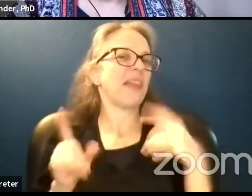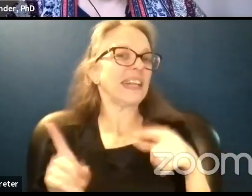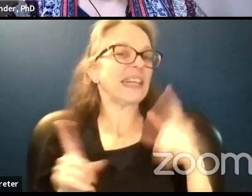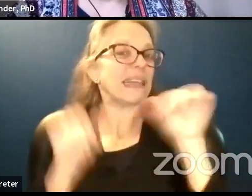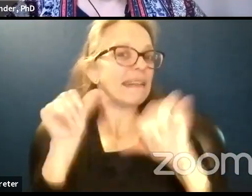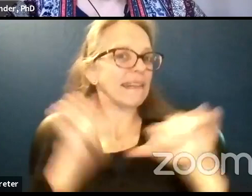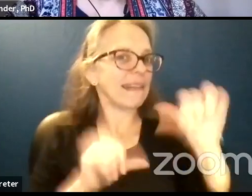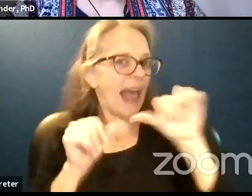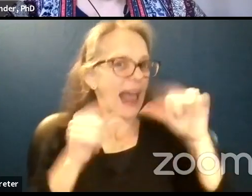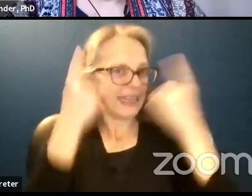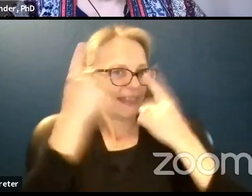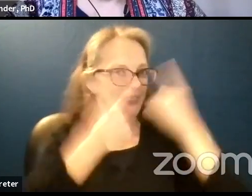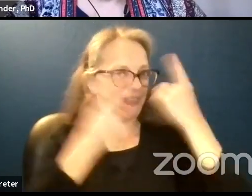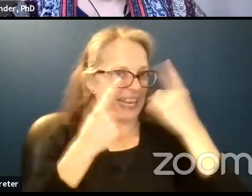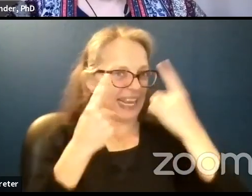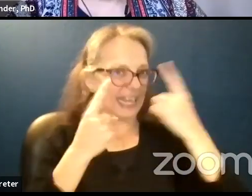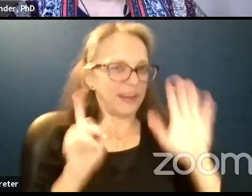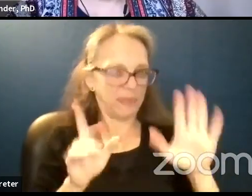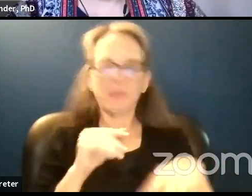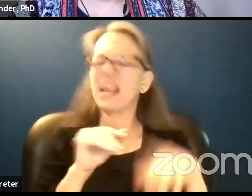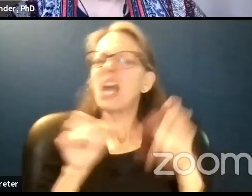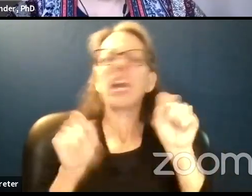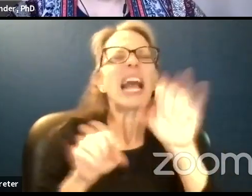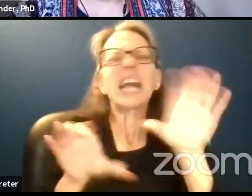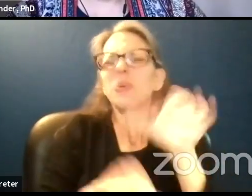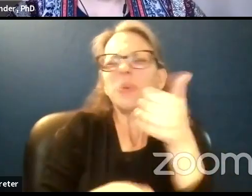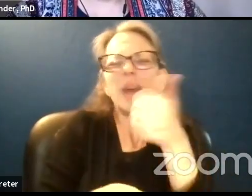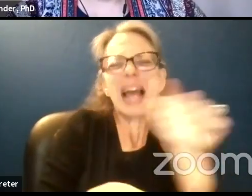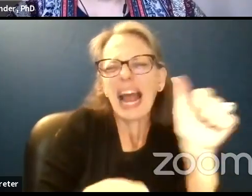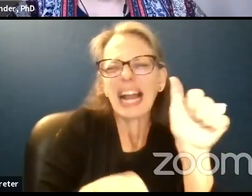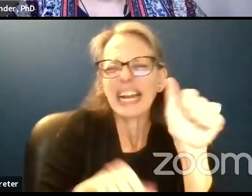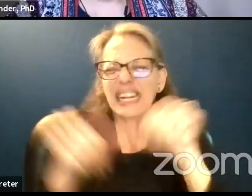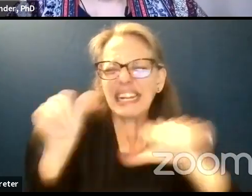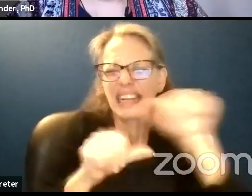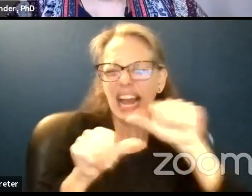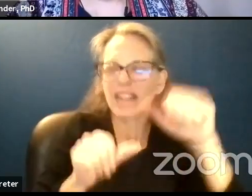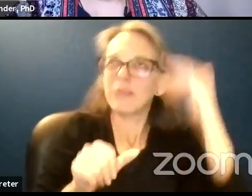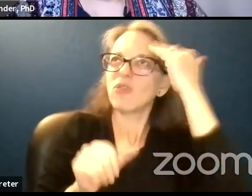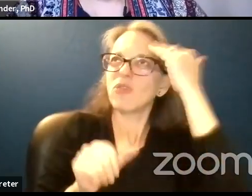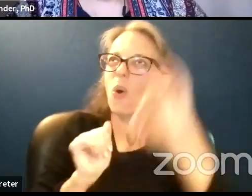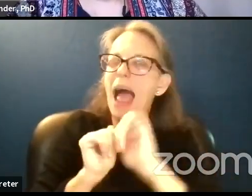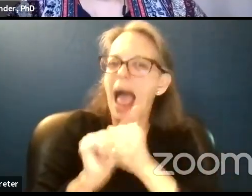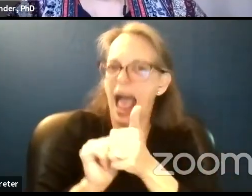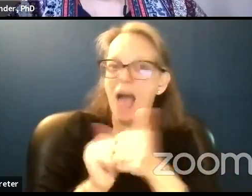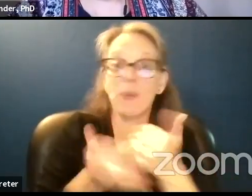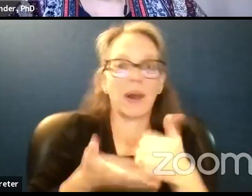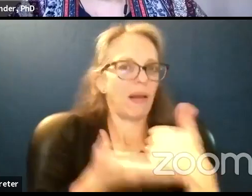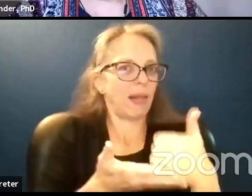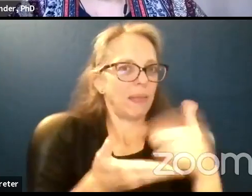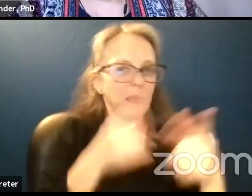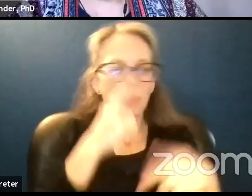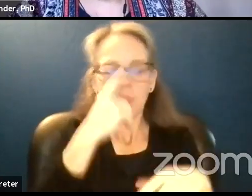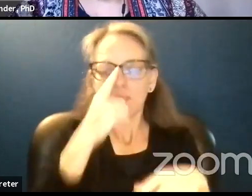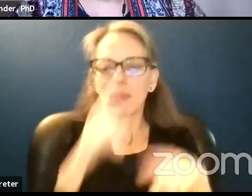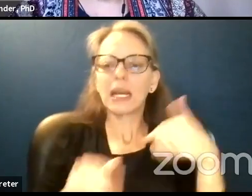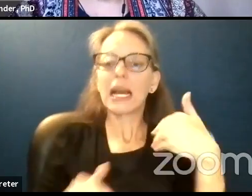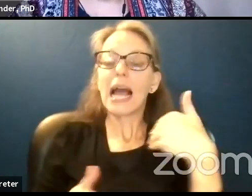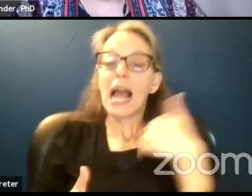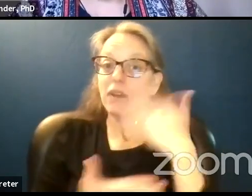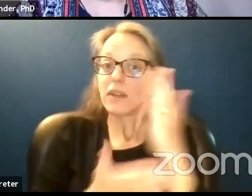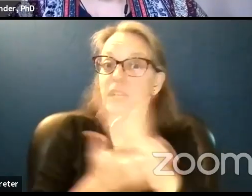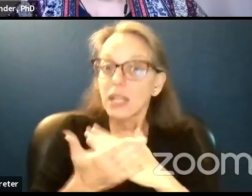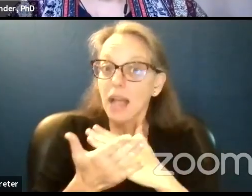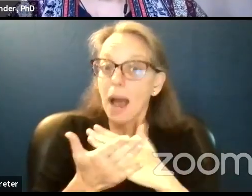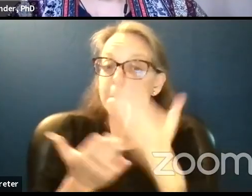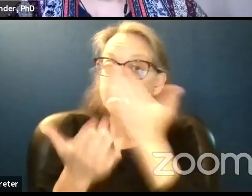using science to think of any, you can know any science, but you know the methods and it helps you think about things. So here, there is some evidence,